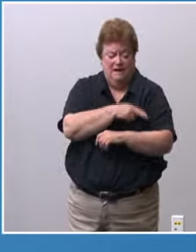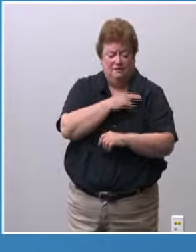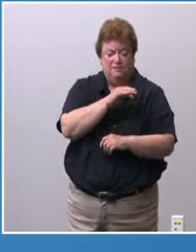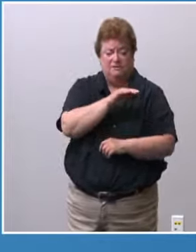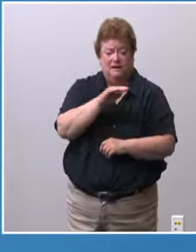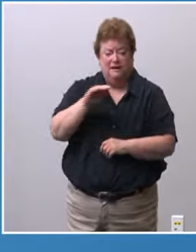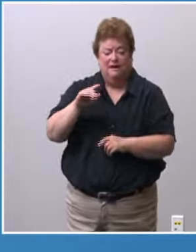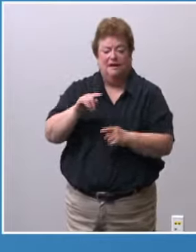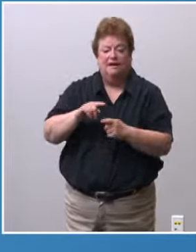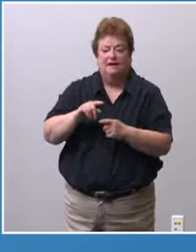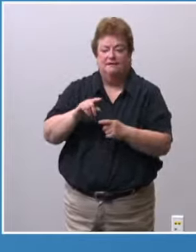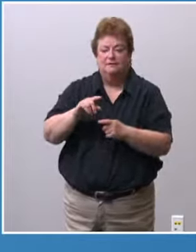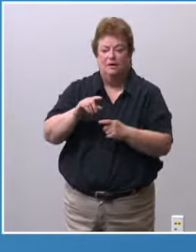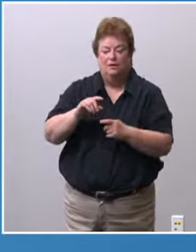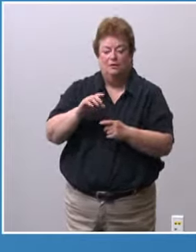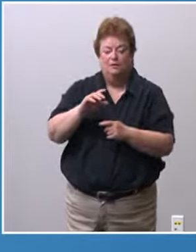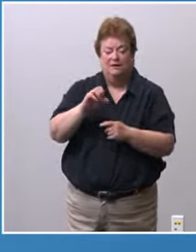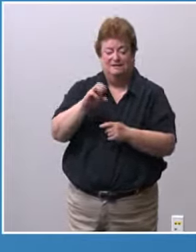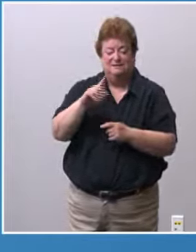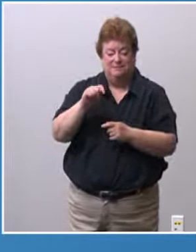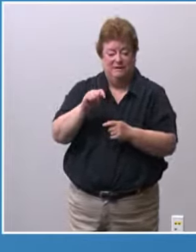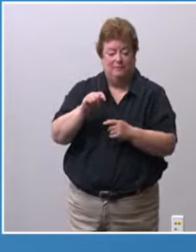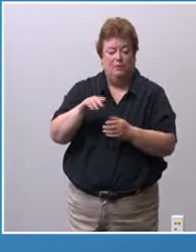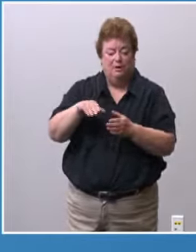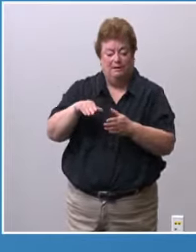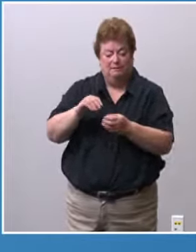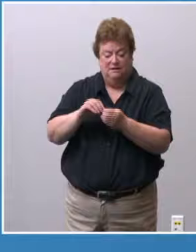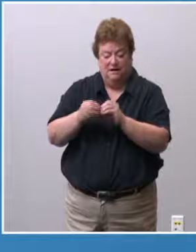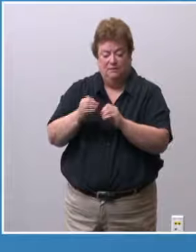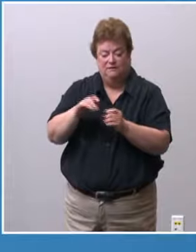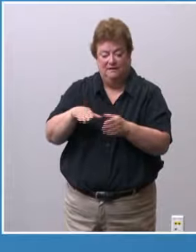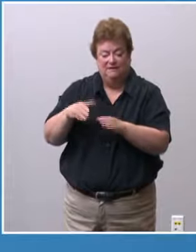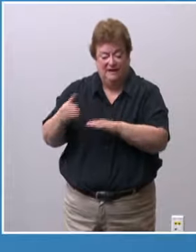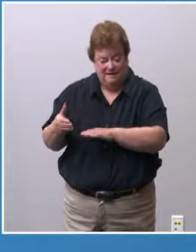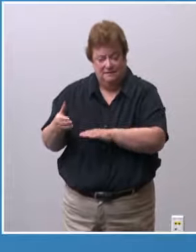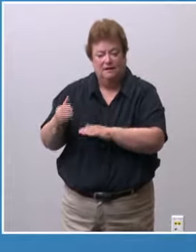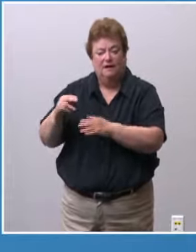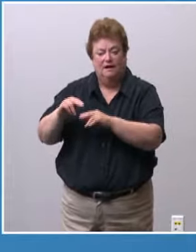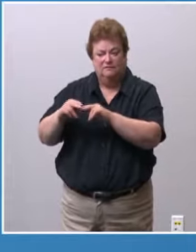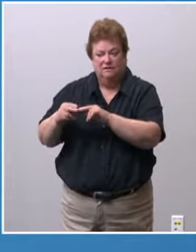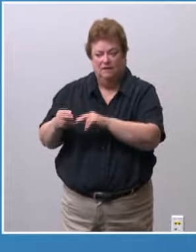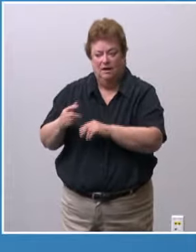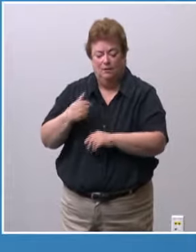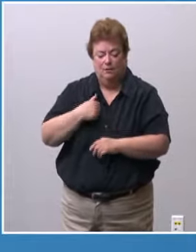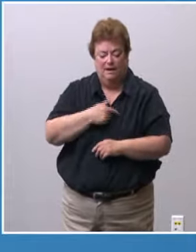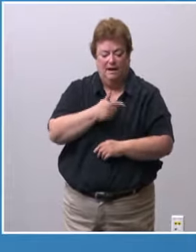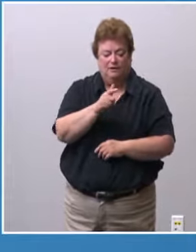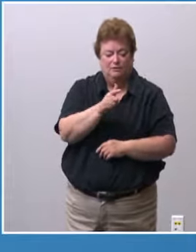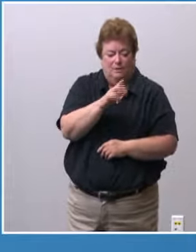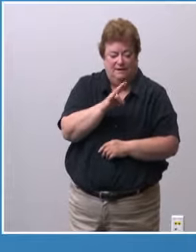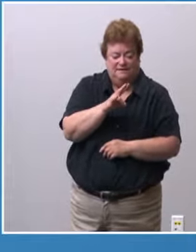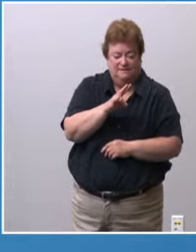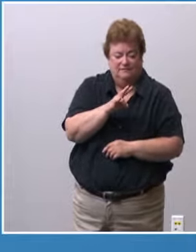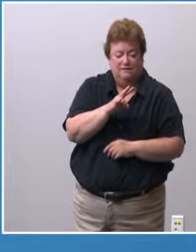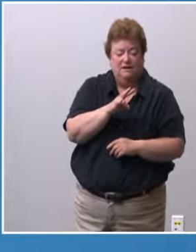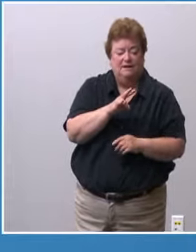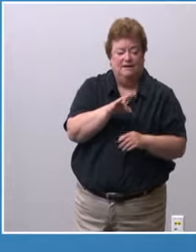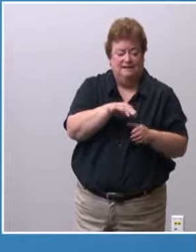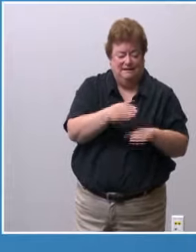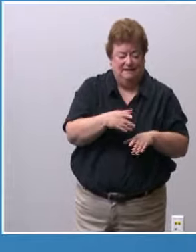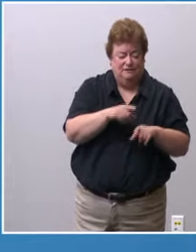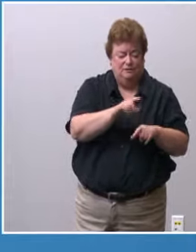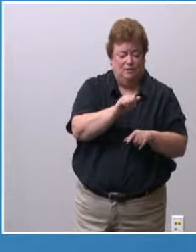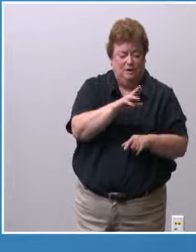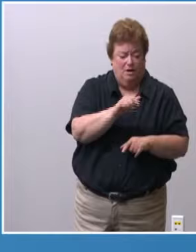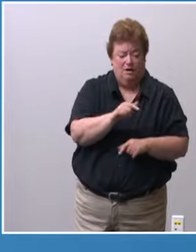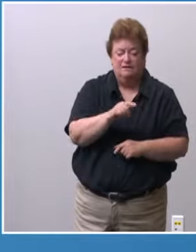deaths declined in September, mirroring the decline in cases. We had 27 deaths from COVID in August and